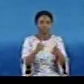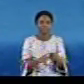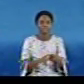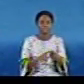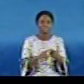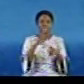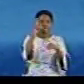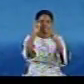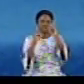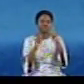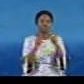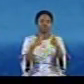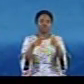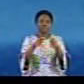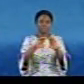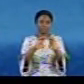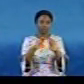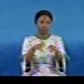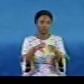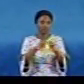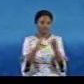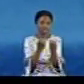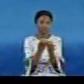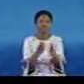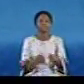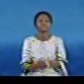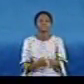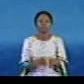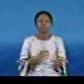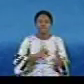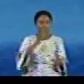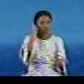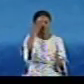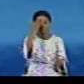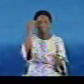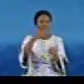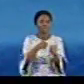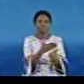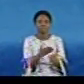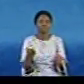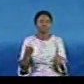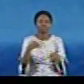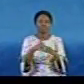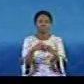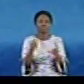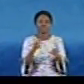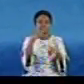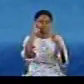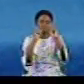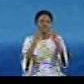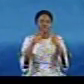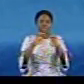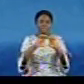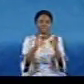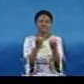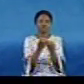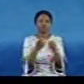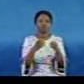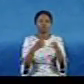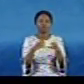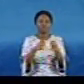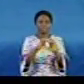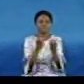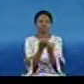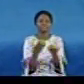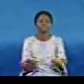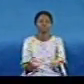and i remember everything to write and i was having that shopping when i came here tonight but tonight god delivered me